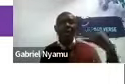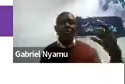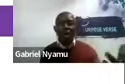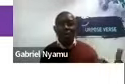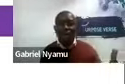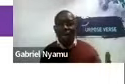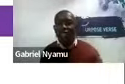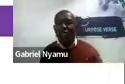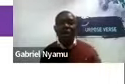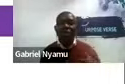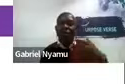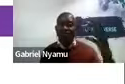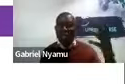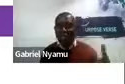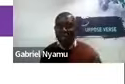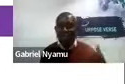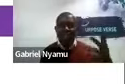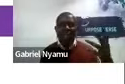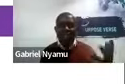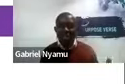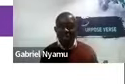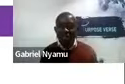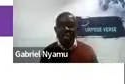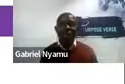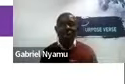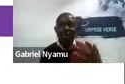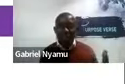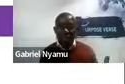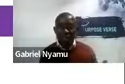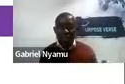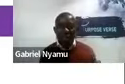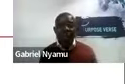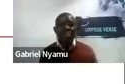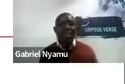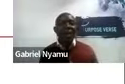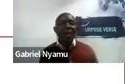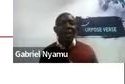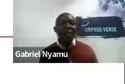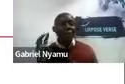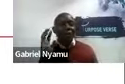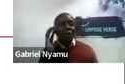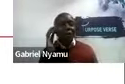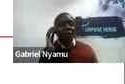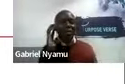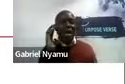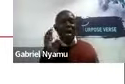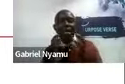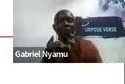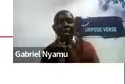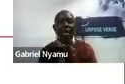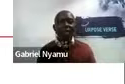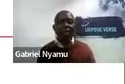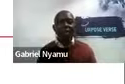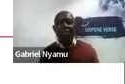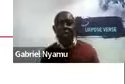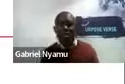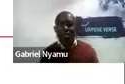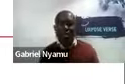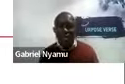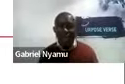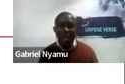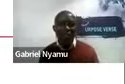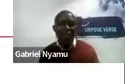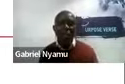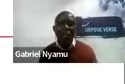In other forums, I can talk about those other different dimensions of purpose. So let me highlight quickly about the mystery